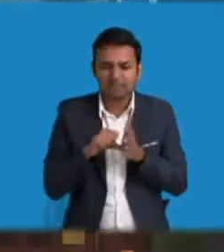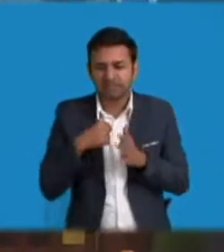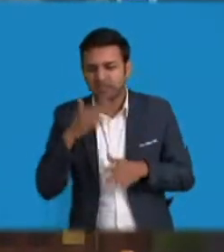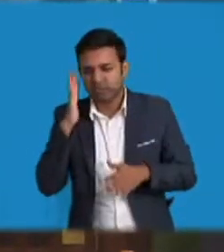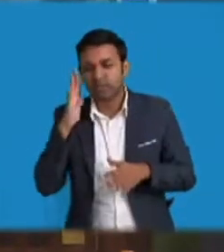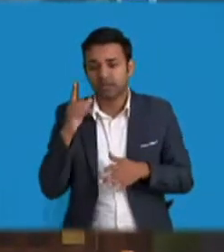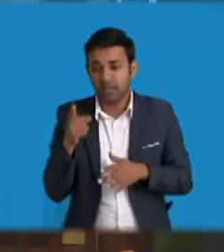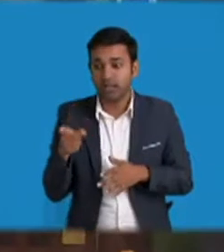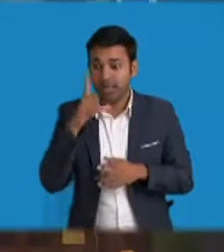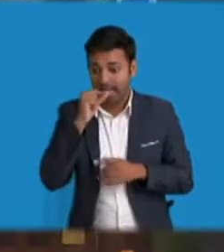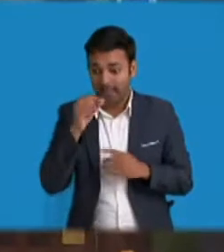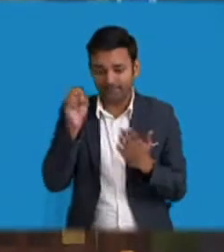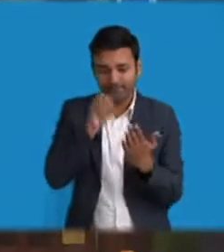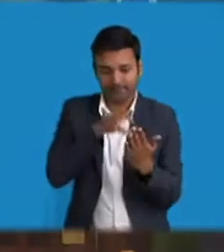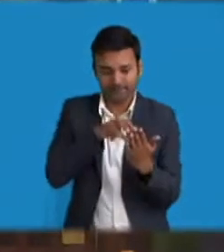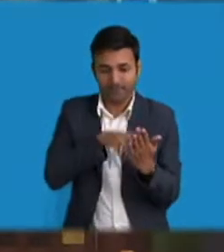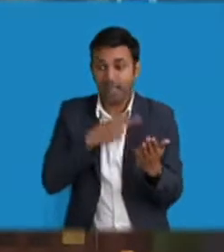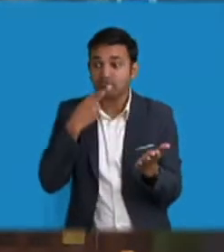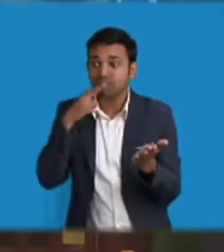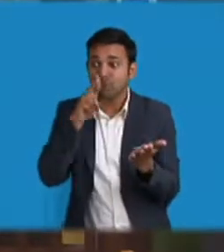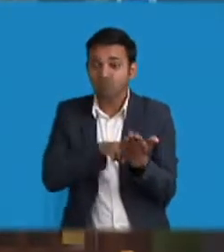who have some kind of issues or problem.